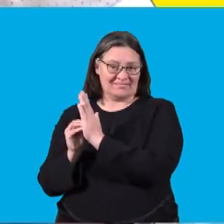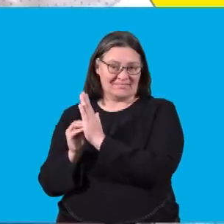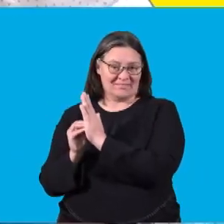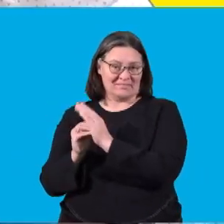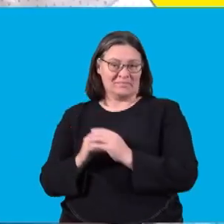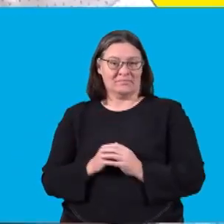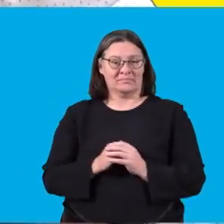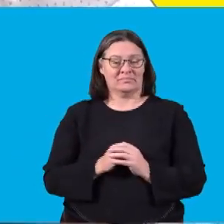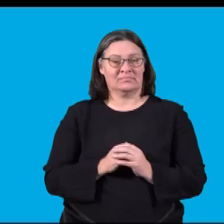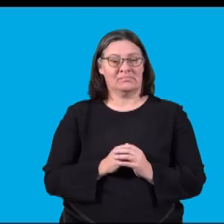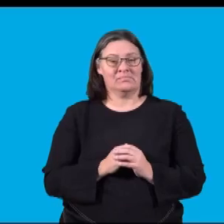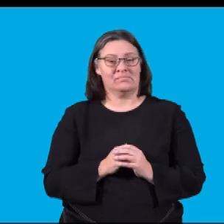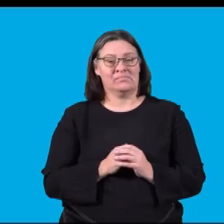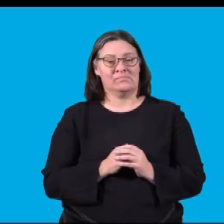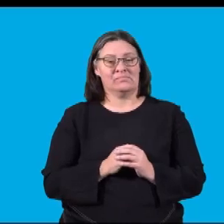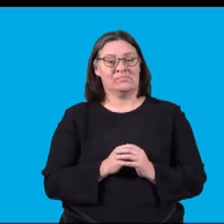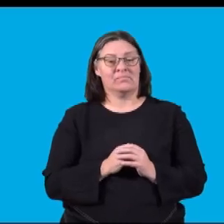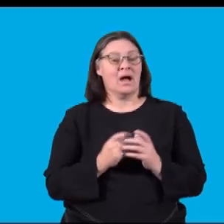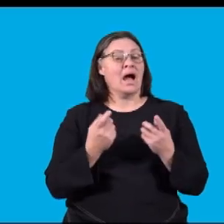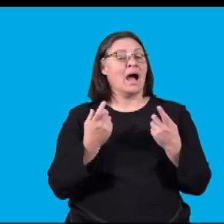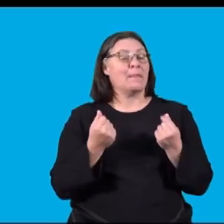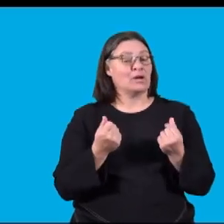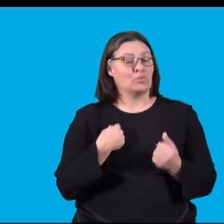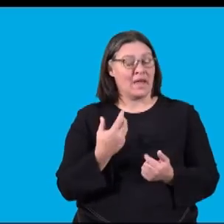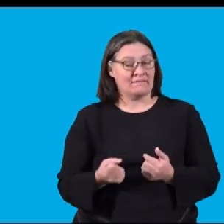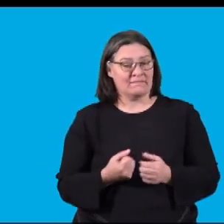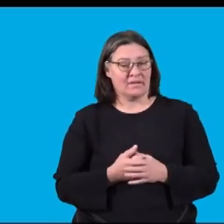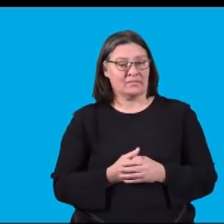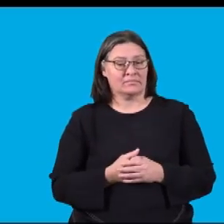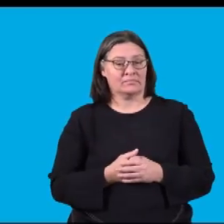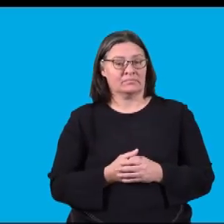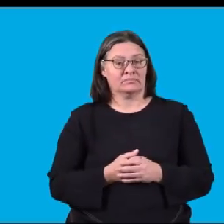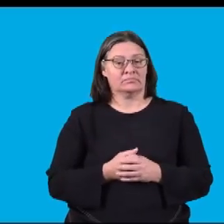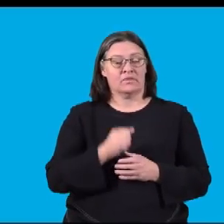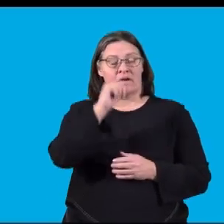comprehensive income. And the amount that I have is